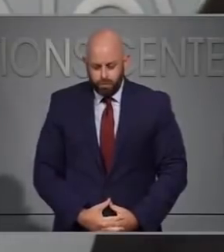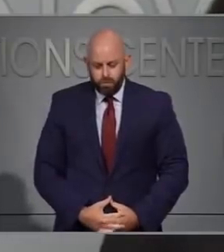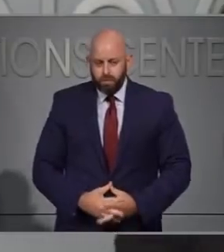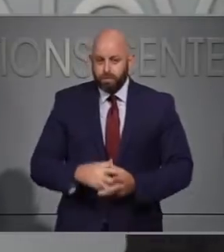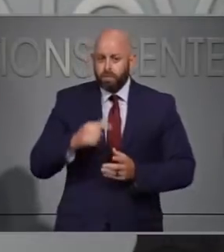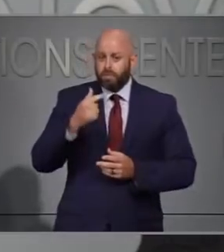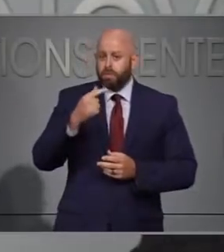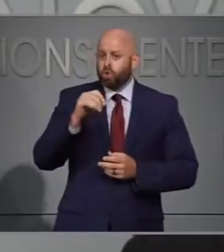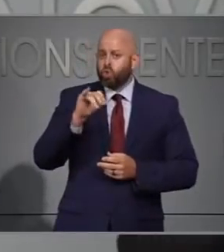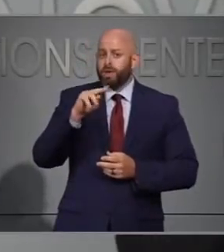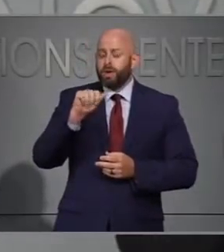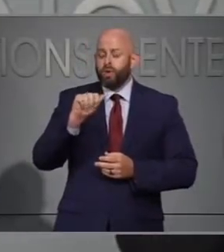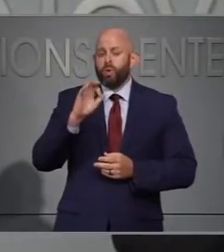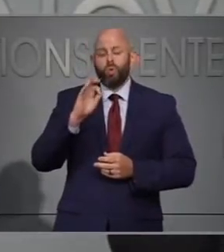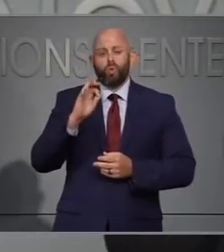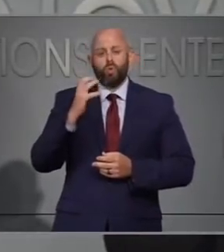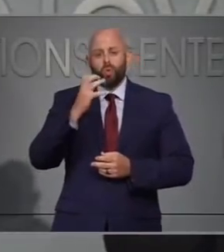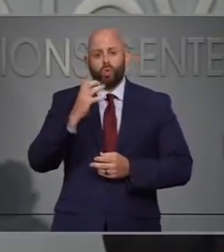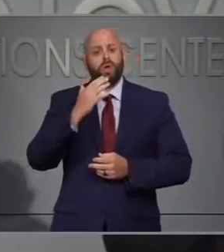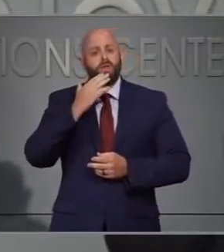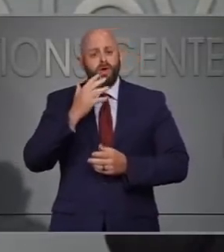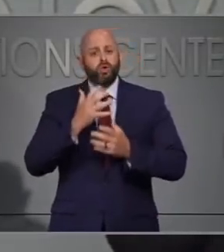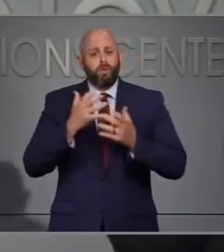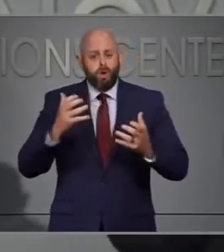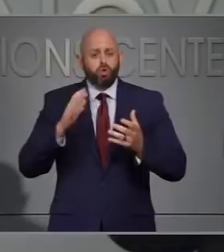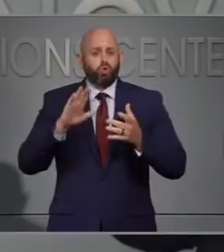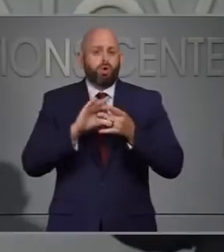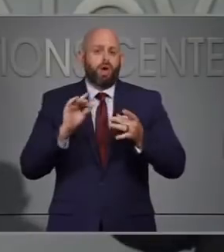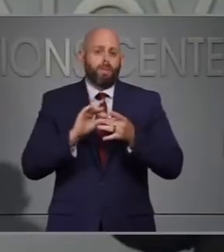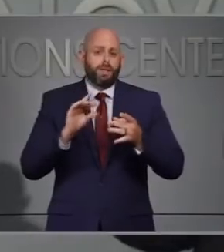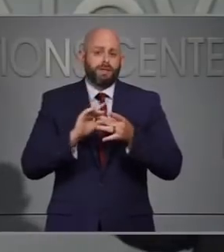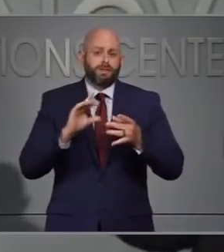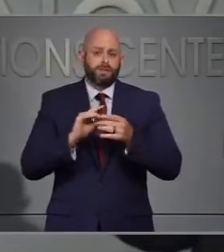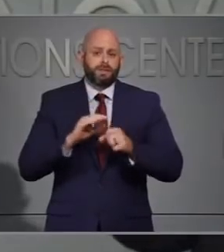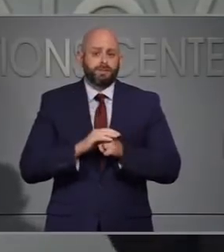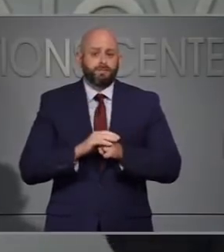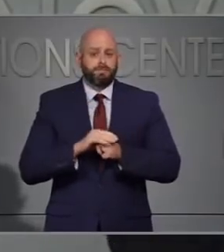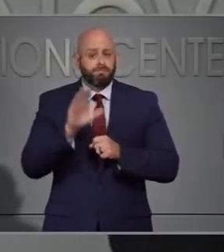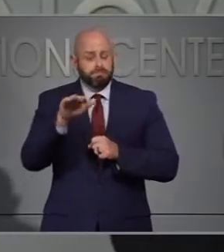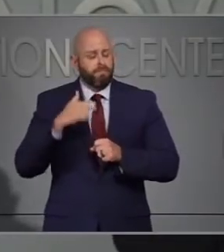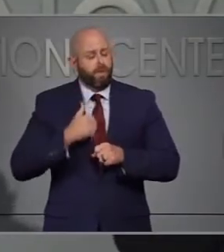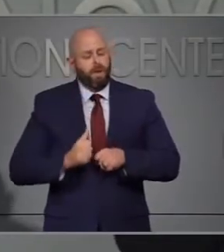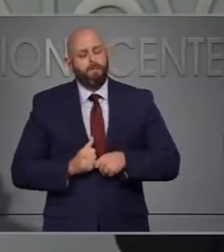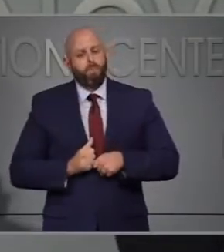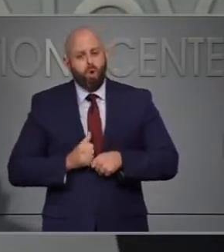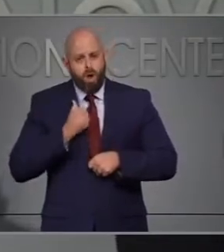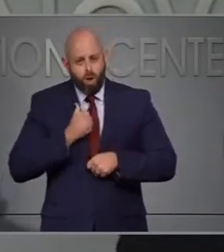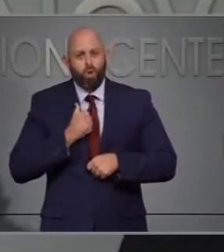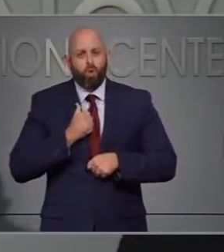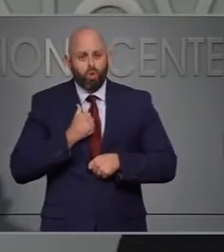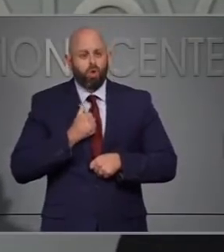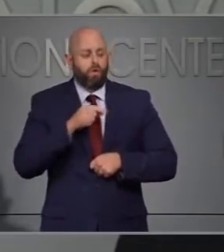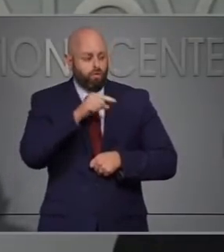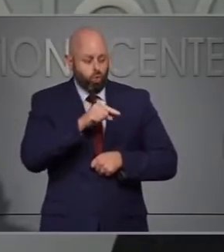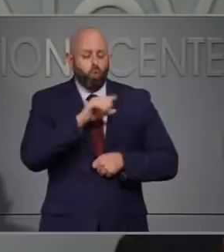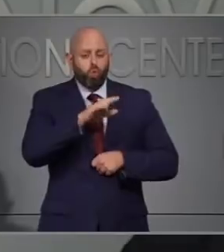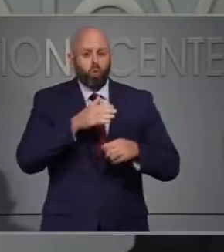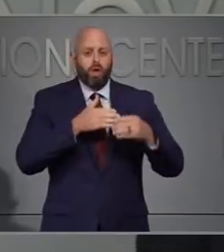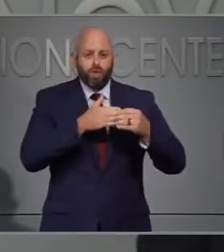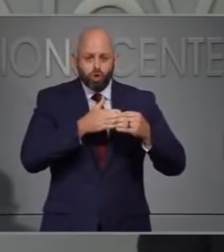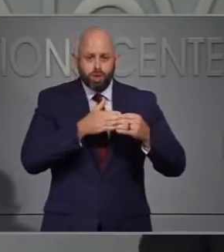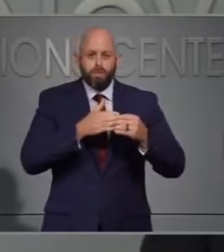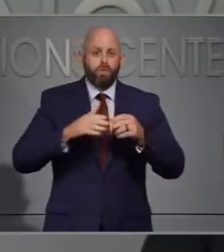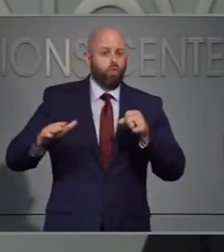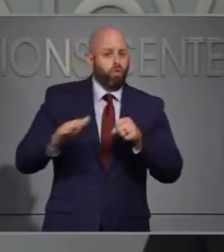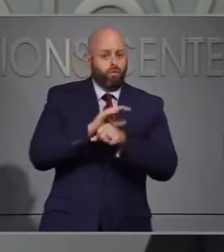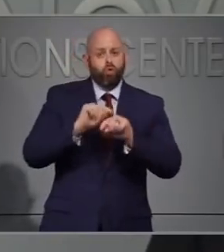Georgina, well, thank you so much for your remarks. And I just want to say how incredibly proud I am of you, your leadership, and the entire team